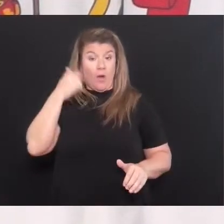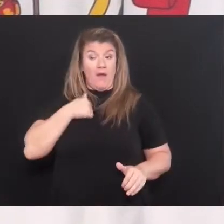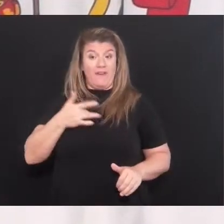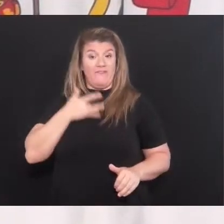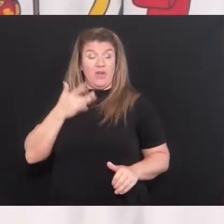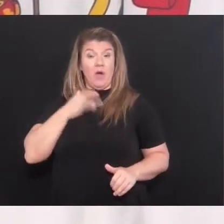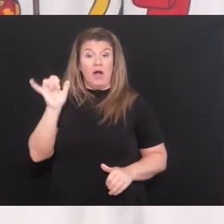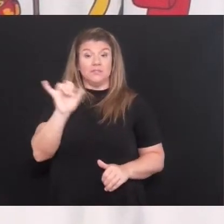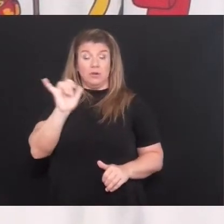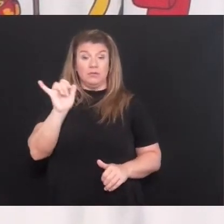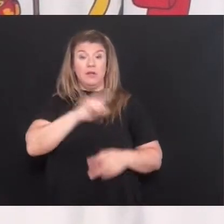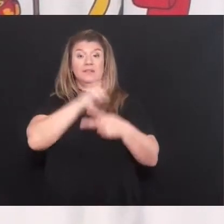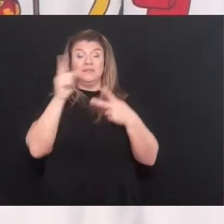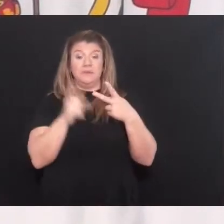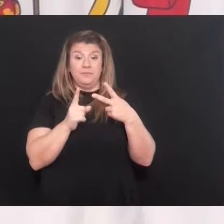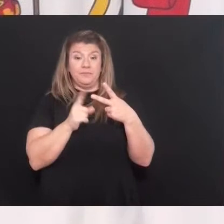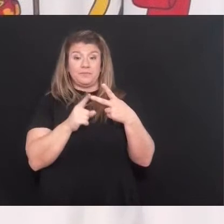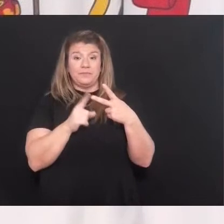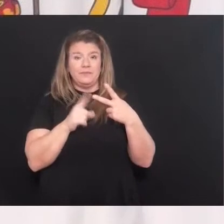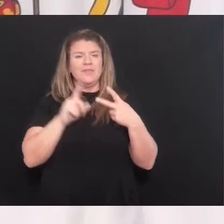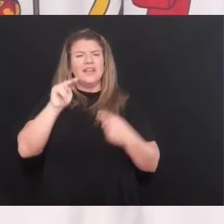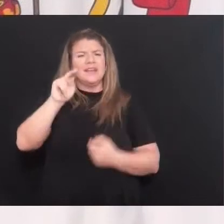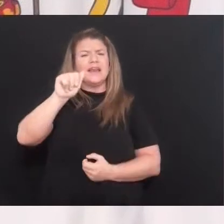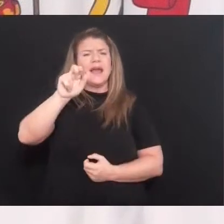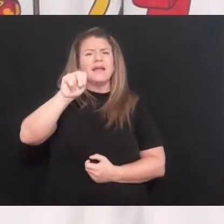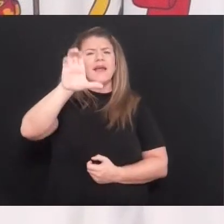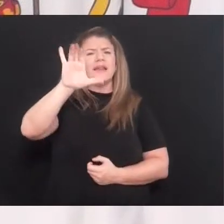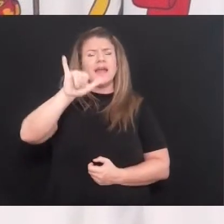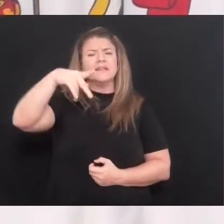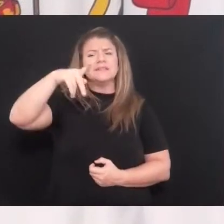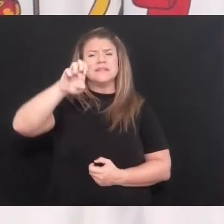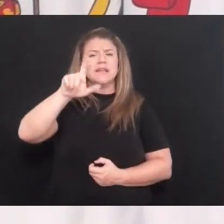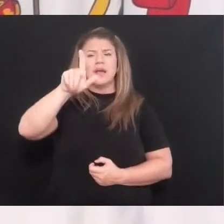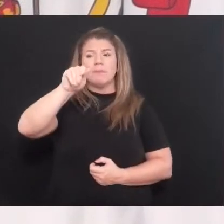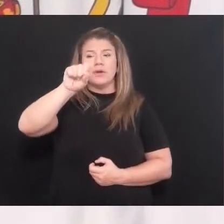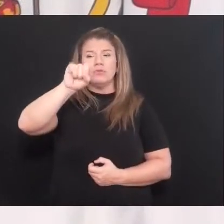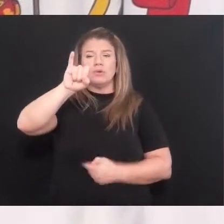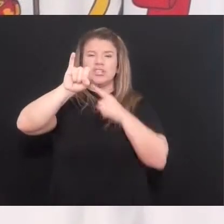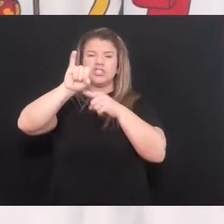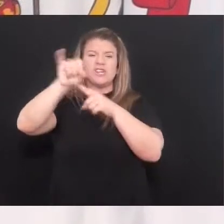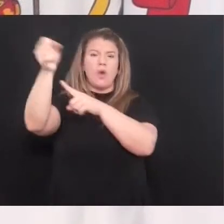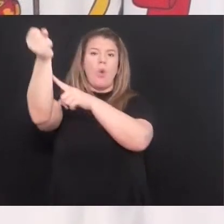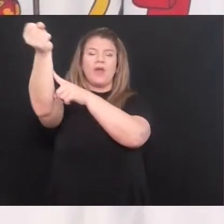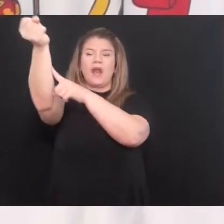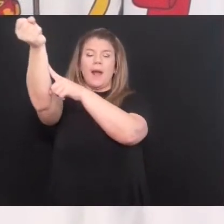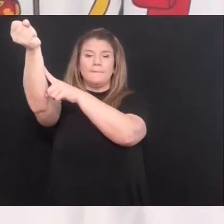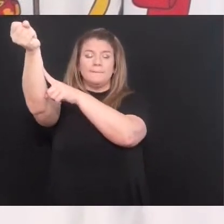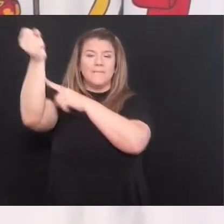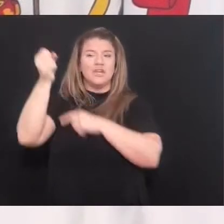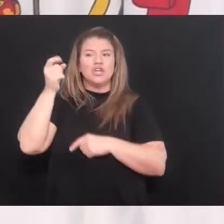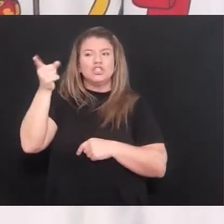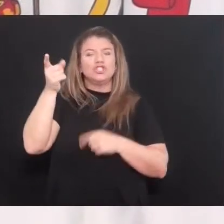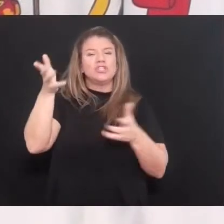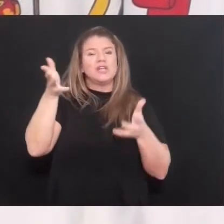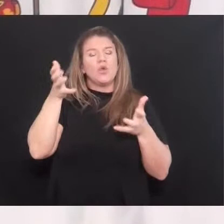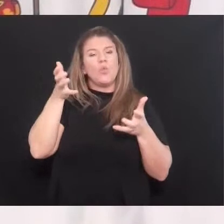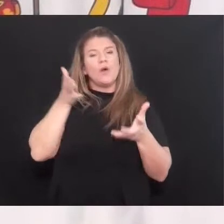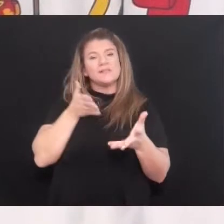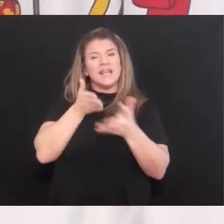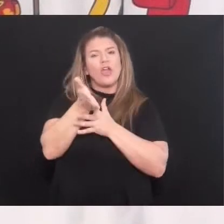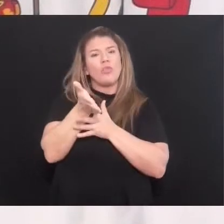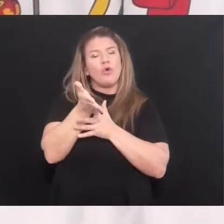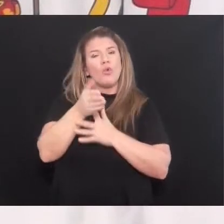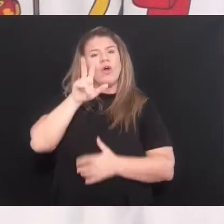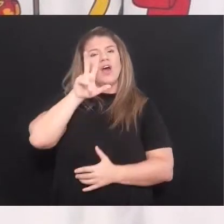that's floating around. And I think Nancy Pelosi is holding all this up because she's trying to get through a $3